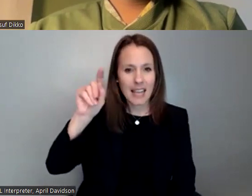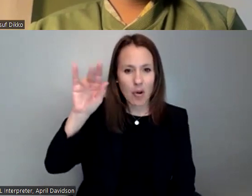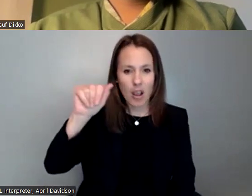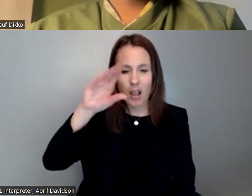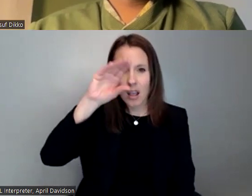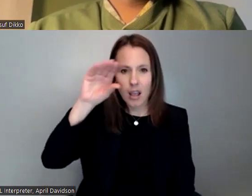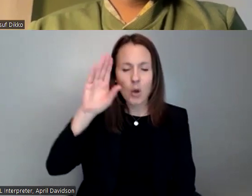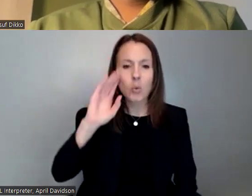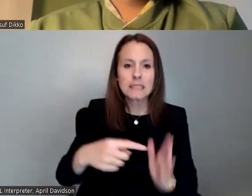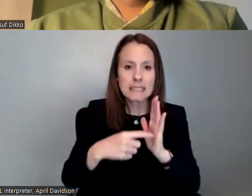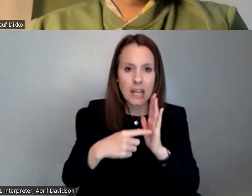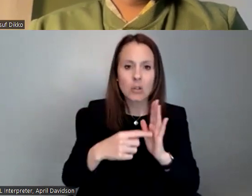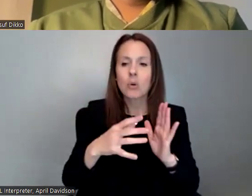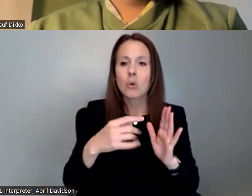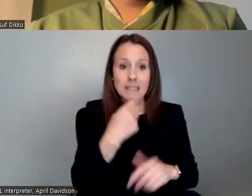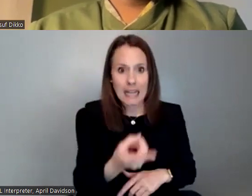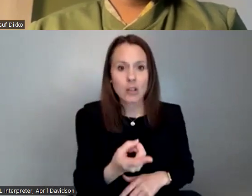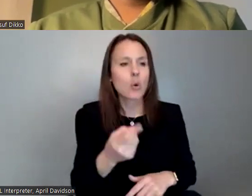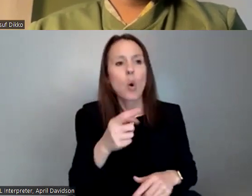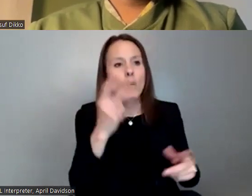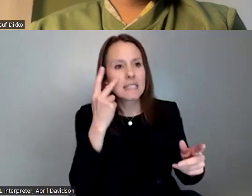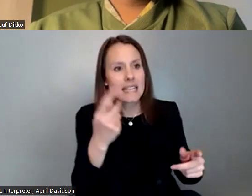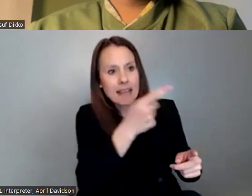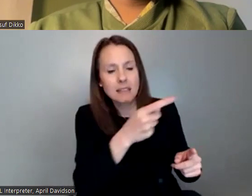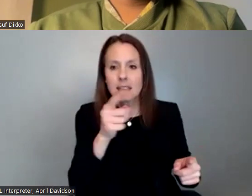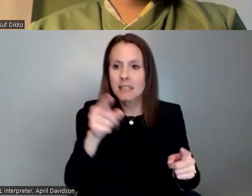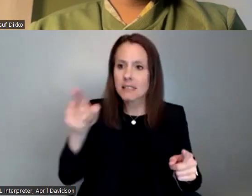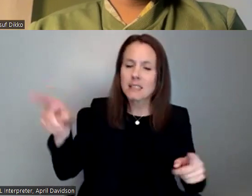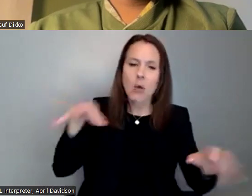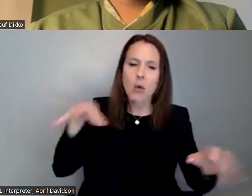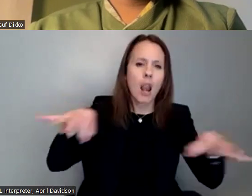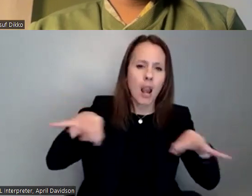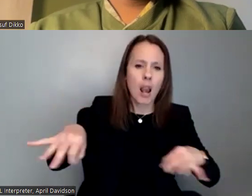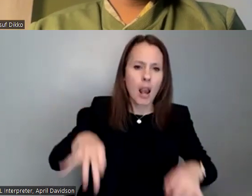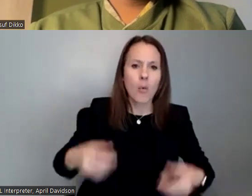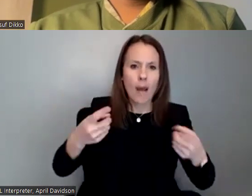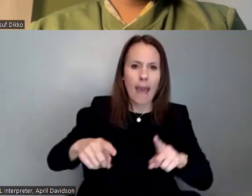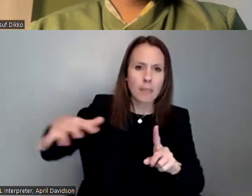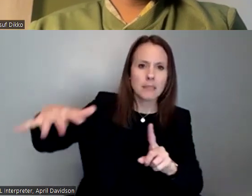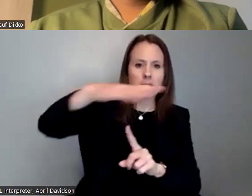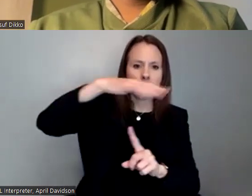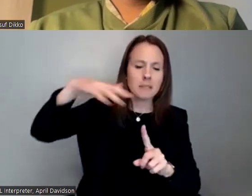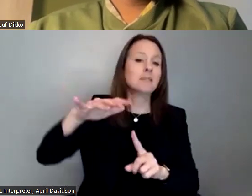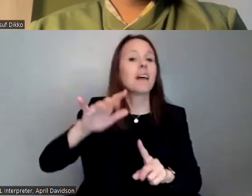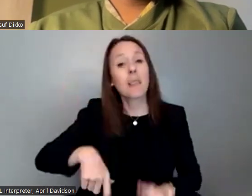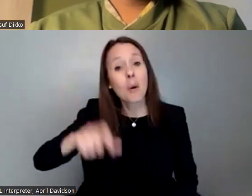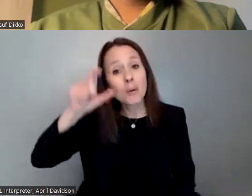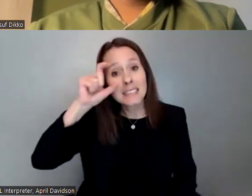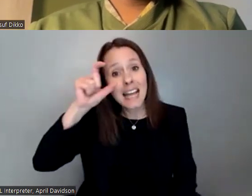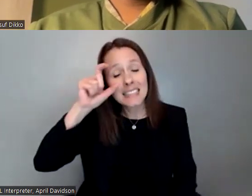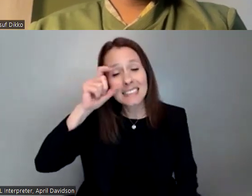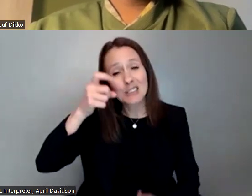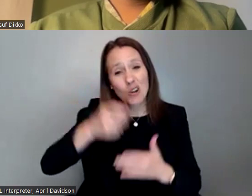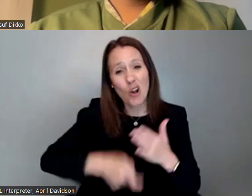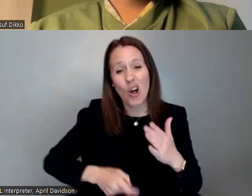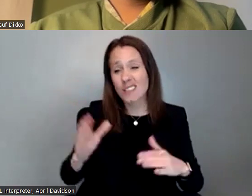you, what you're looking at, and it gives a lot of detail, okay? Very, very descriptive detail. Those glasses can cost